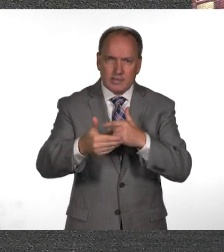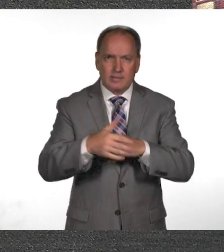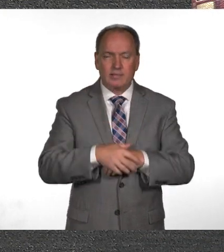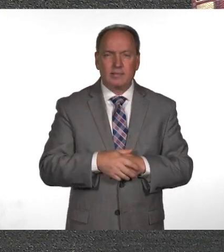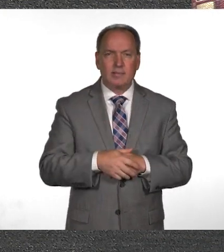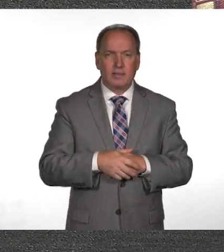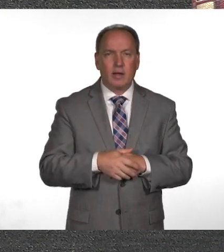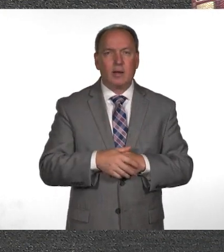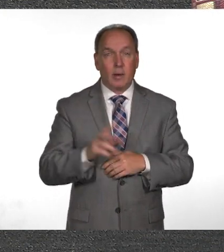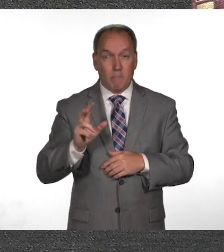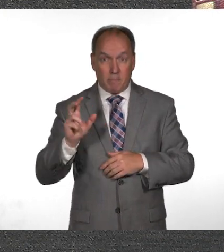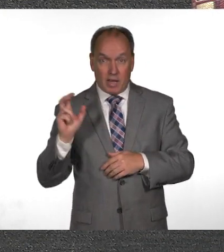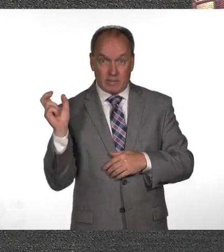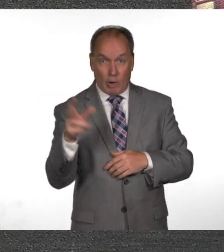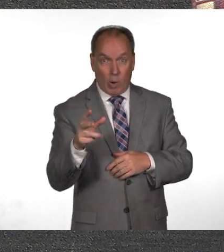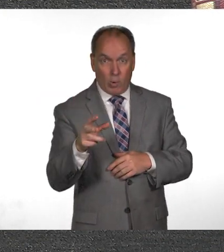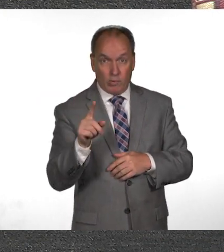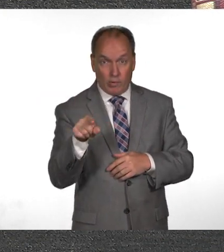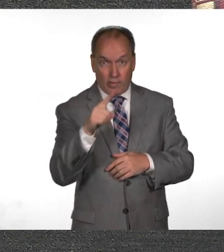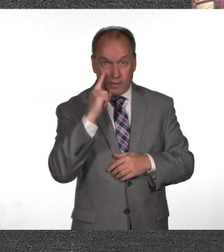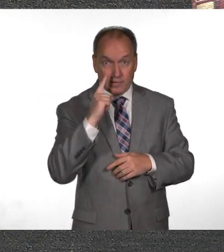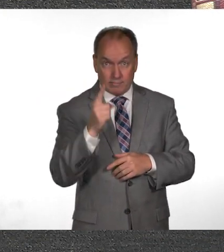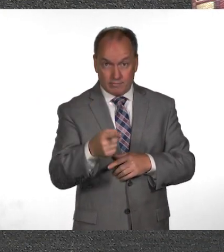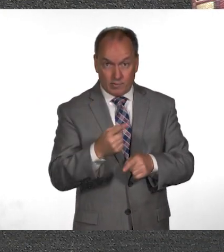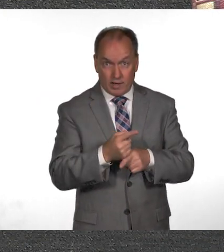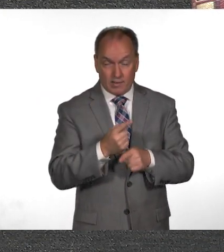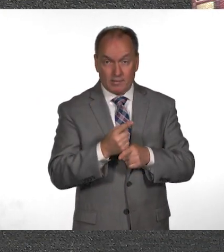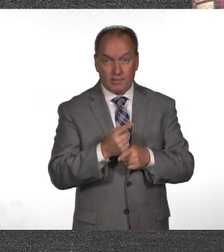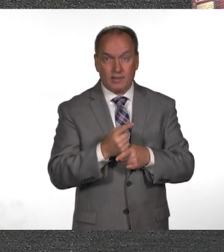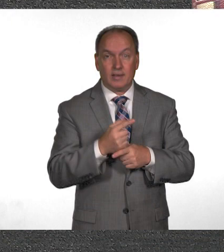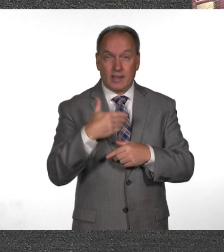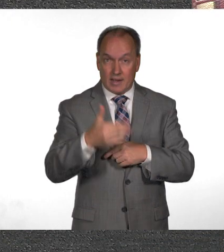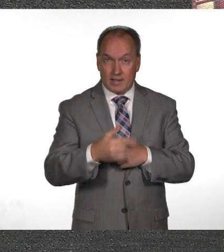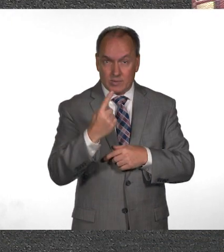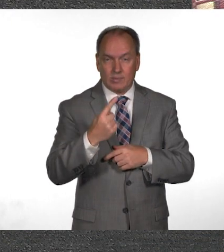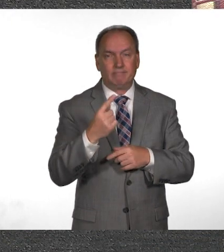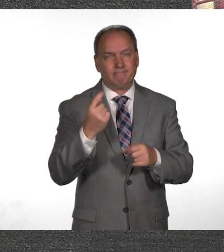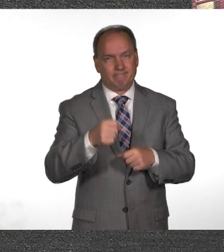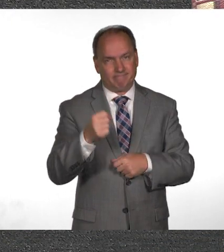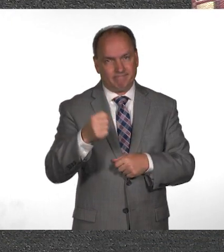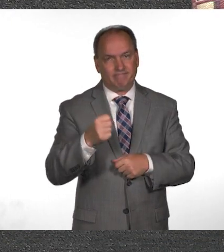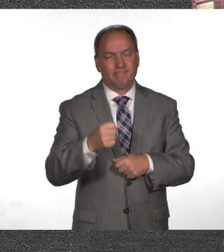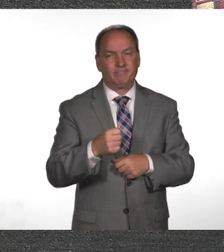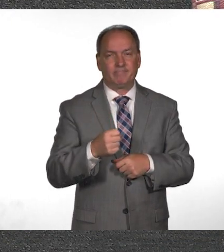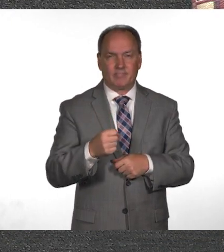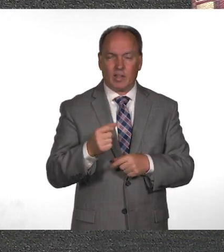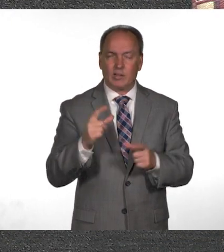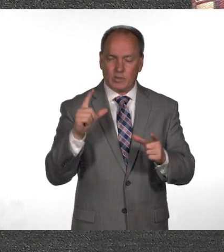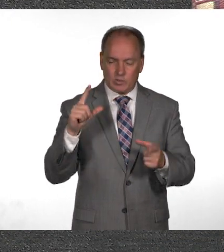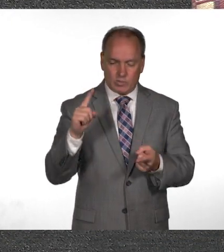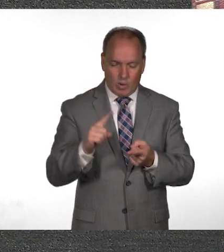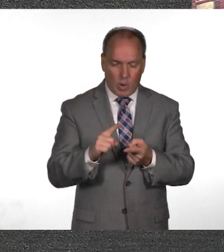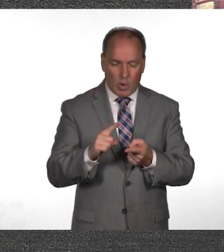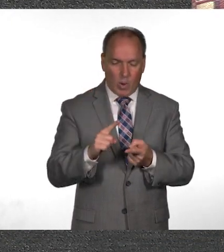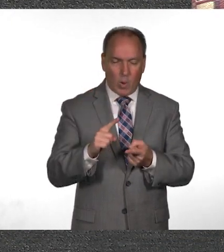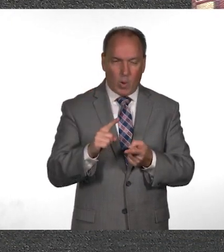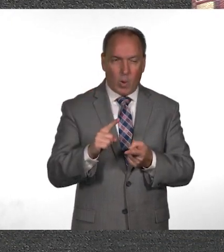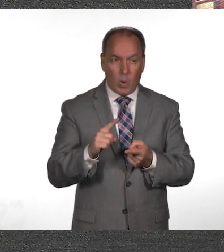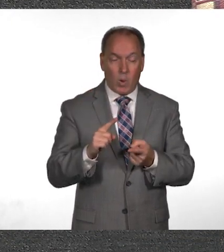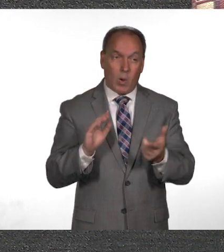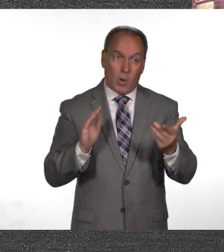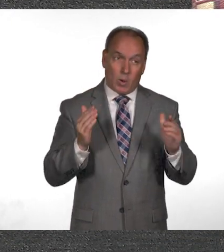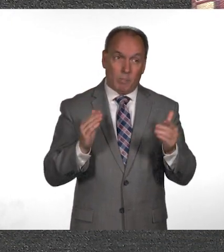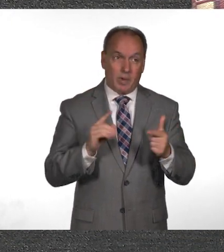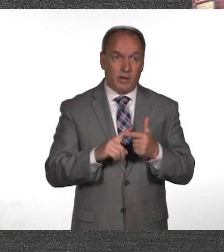You think it's the baseball? What do you guys think? You think it's the baseball that would go next? Yeah, it's not that much smaller, but it is. I mean, it's